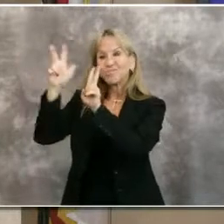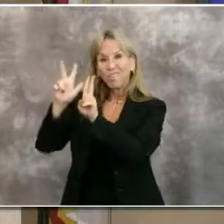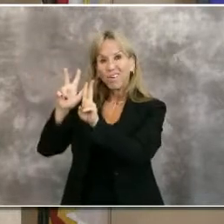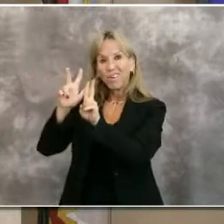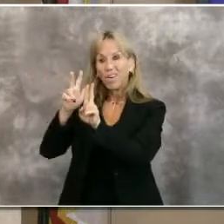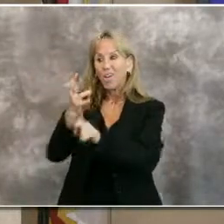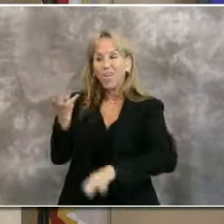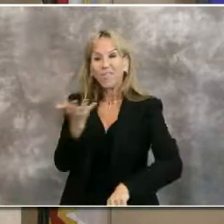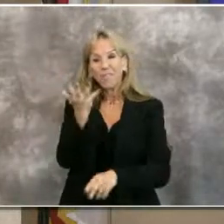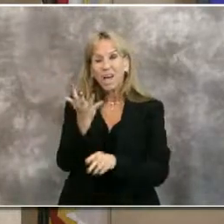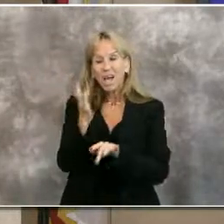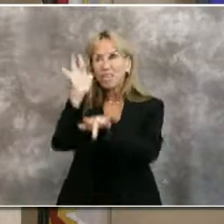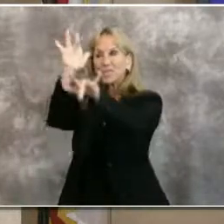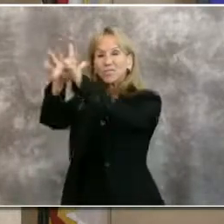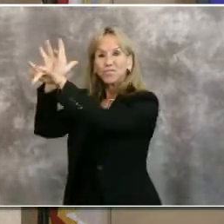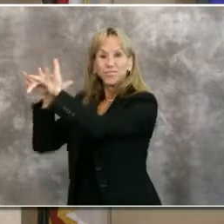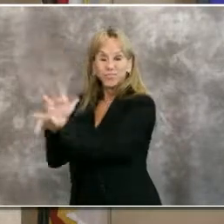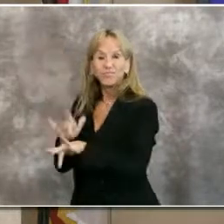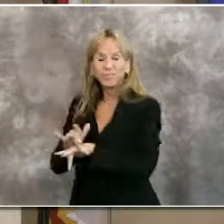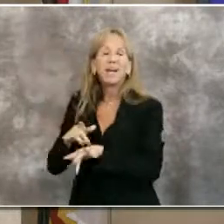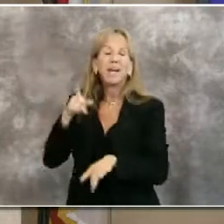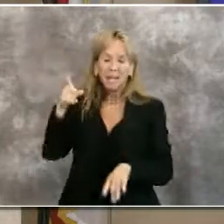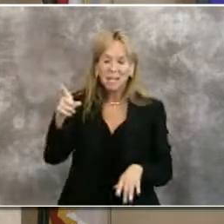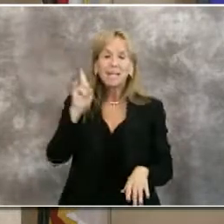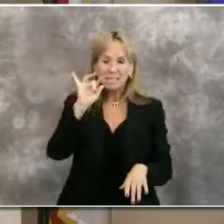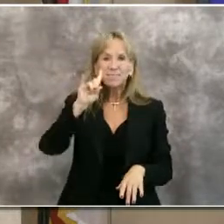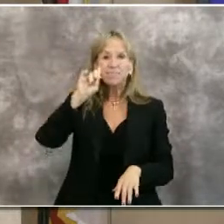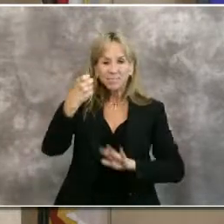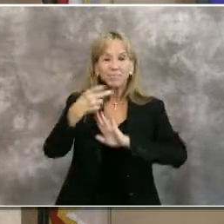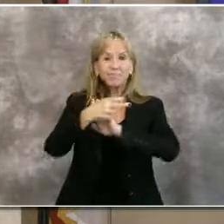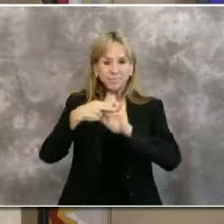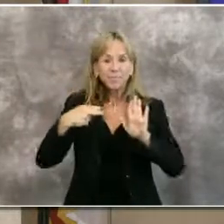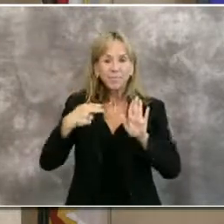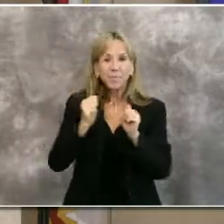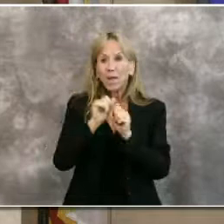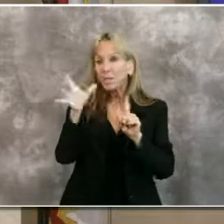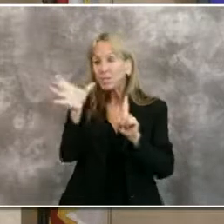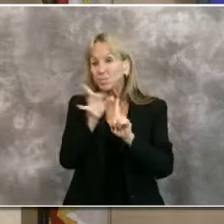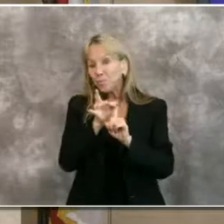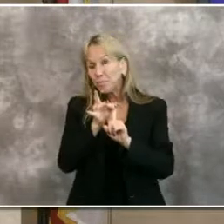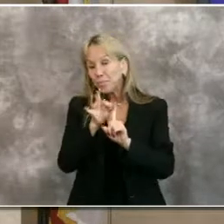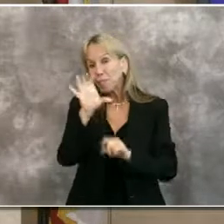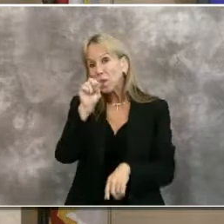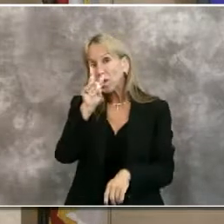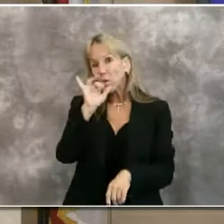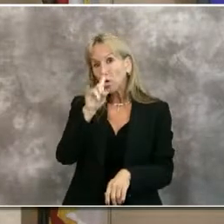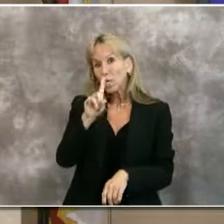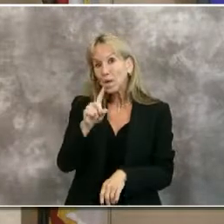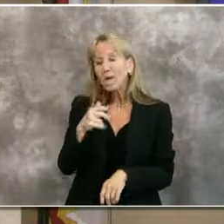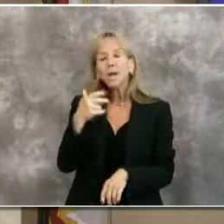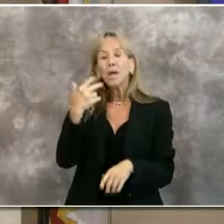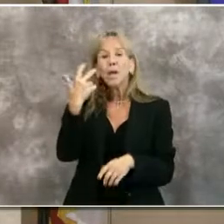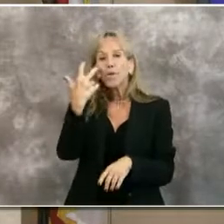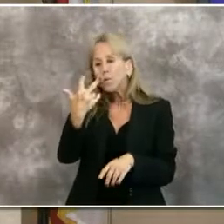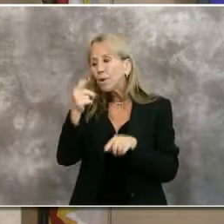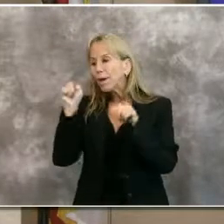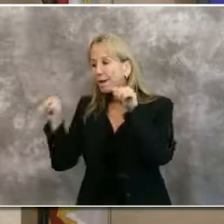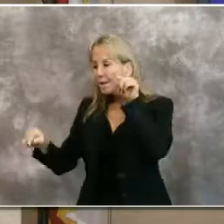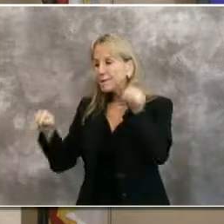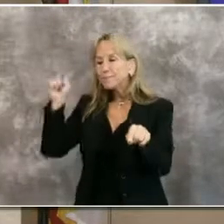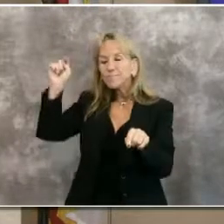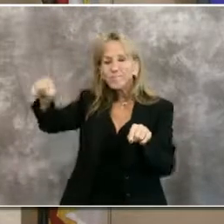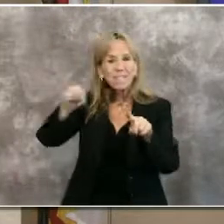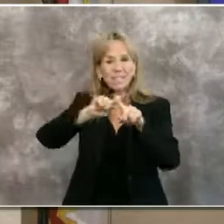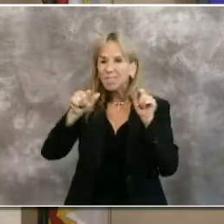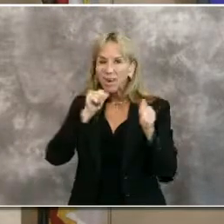venues. They were subsequently diagnosed with COVID. More than three individuals from different households in a specific